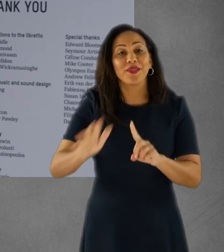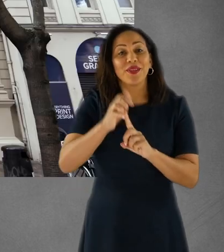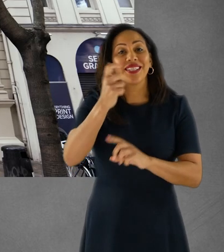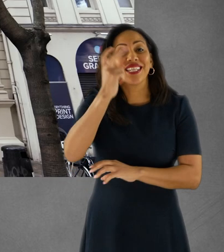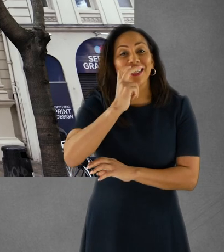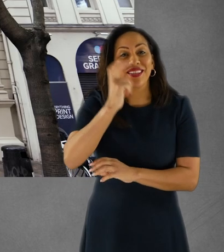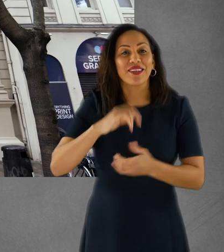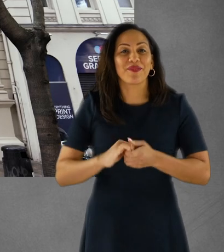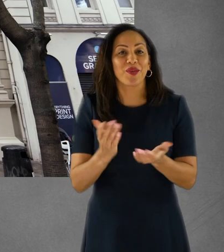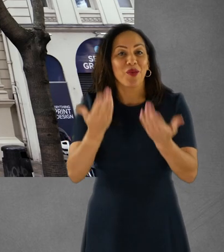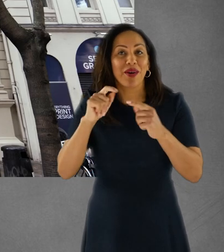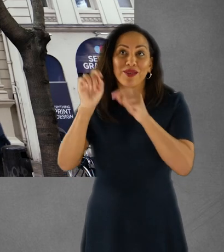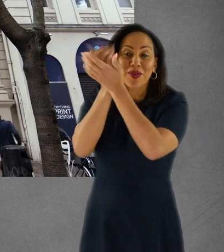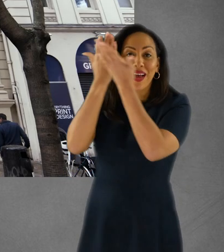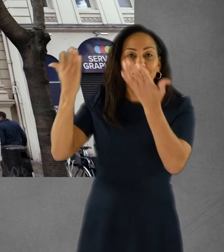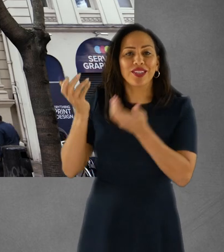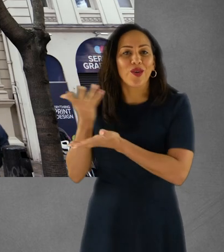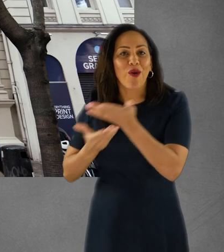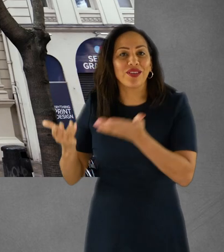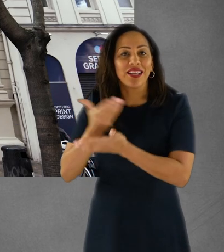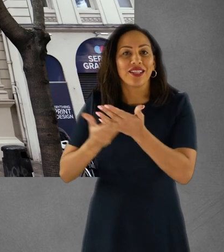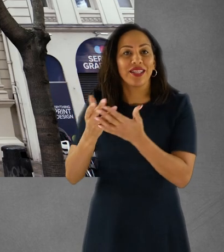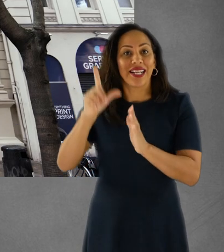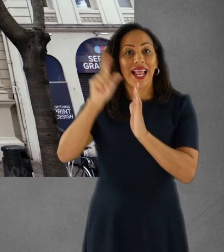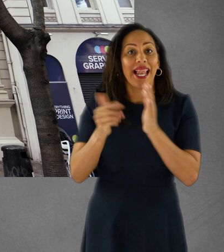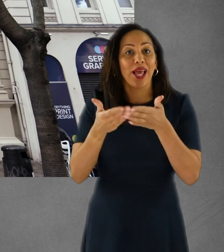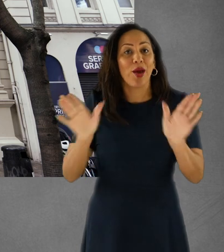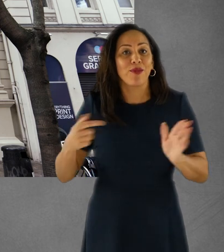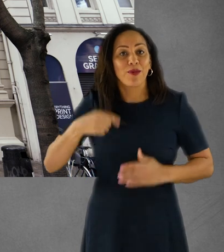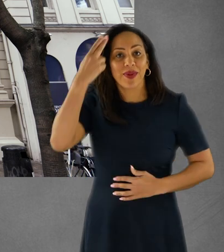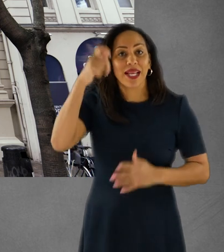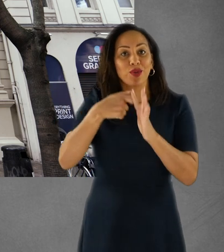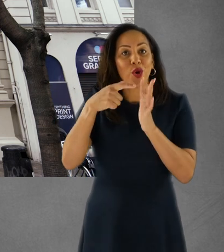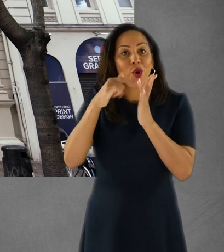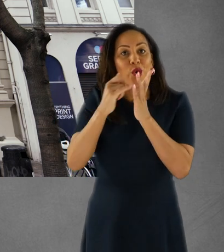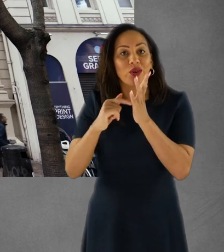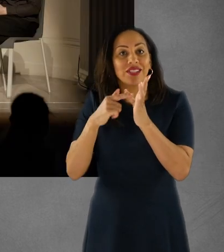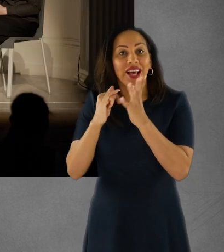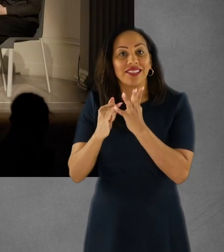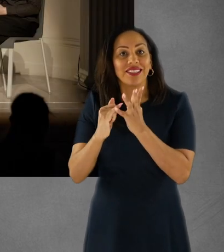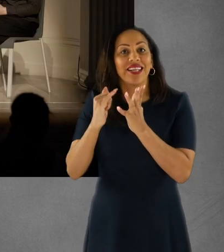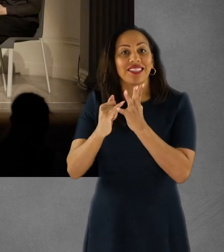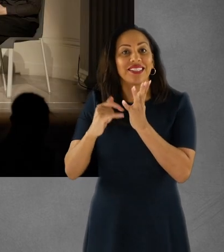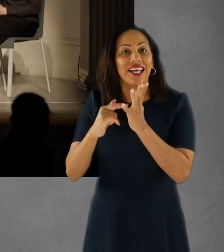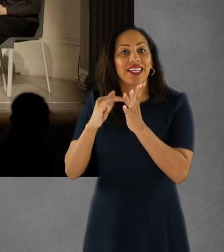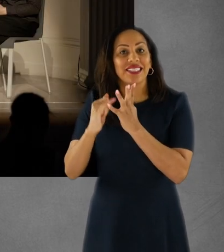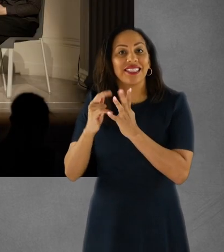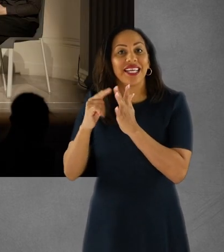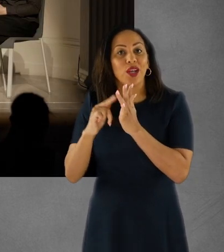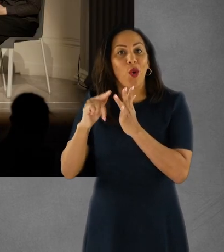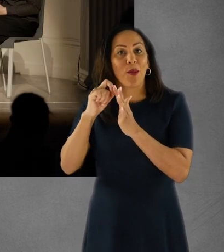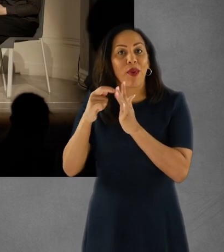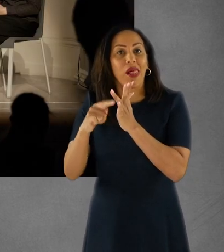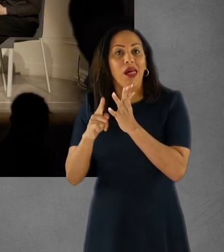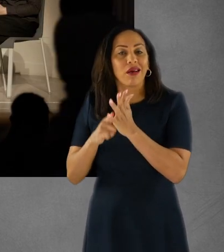good evening. Welcome to Heavens in Conversation and a Late Opening. I'm Kostas Thassinopoulos. I'm one part of